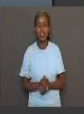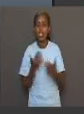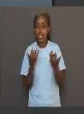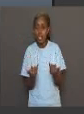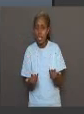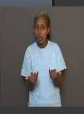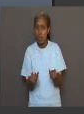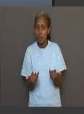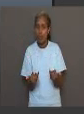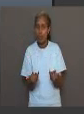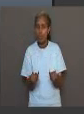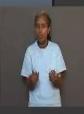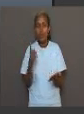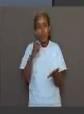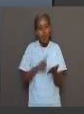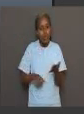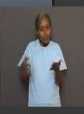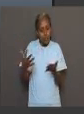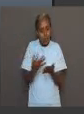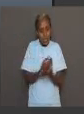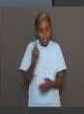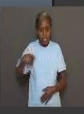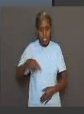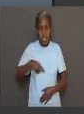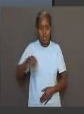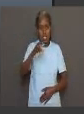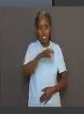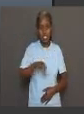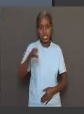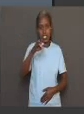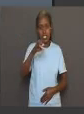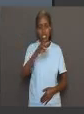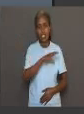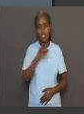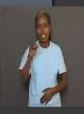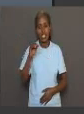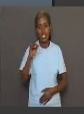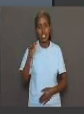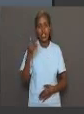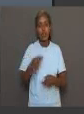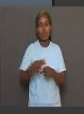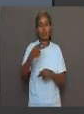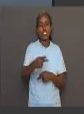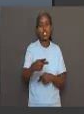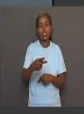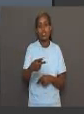Now, what if we take our circle and project it